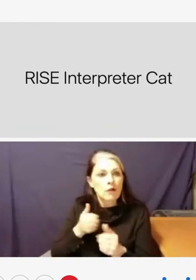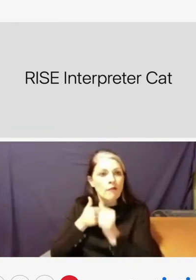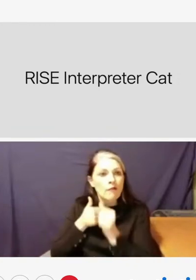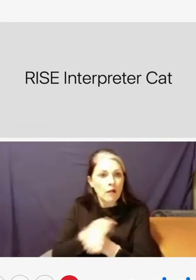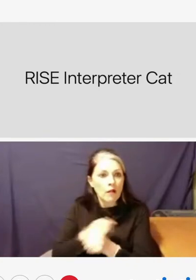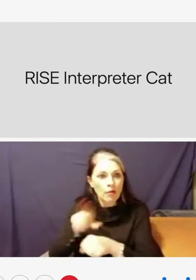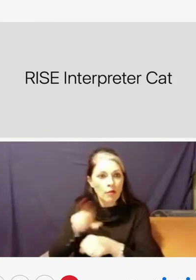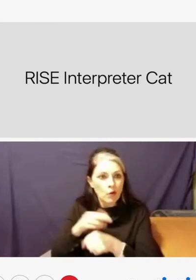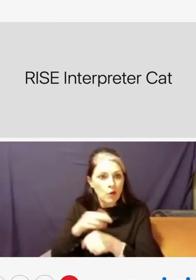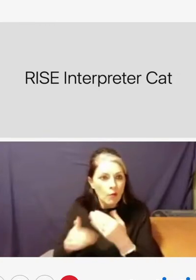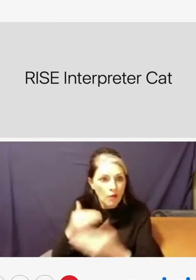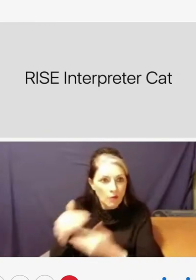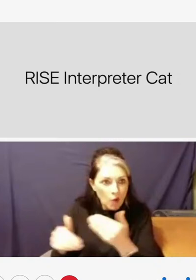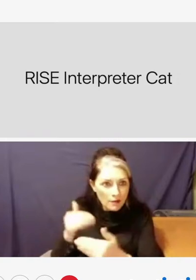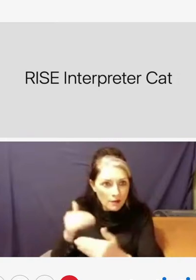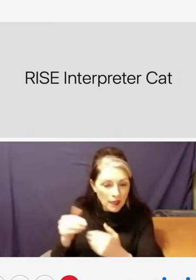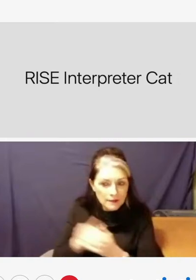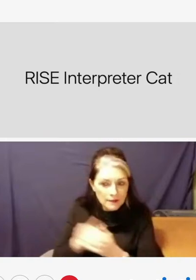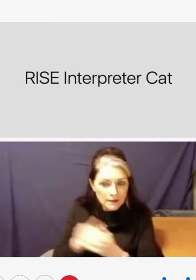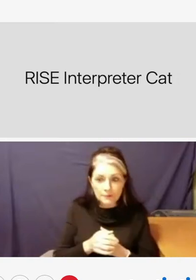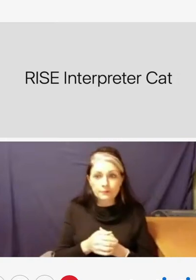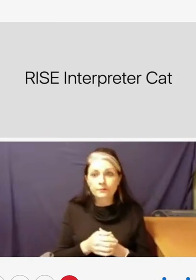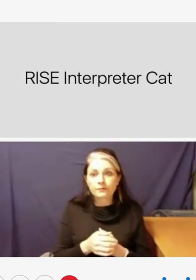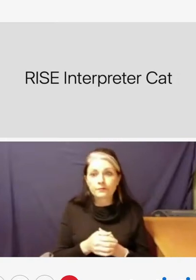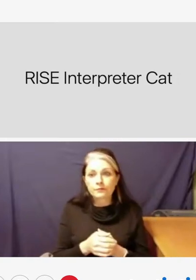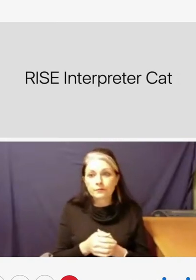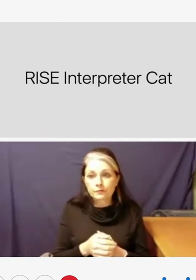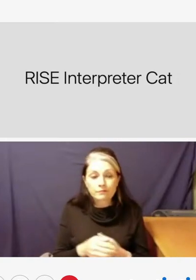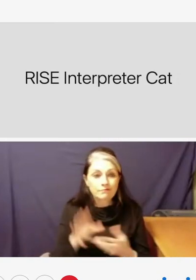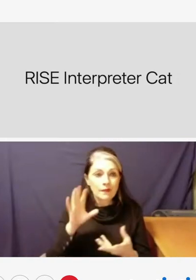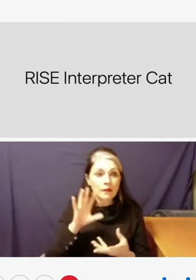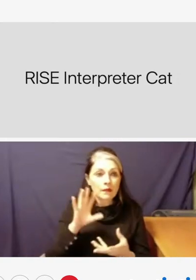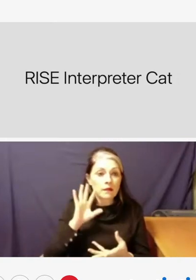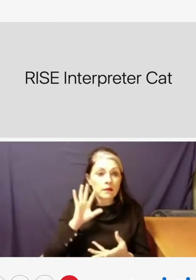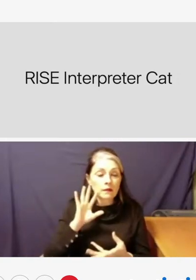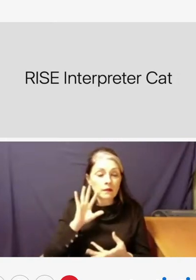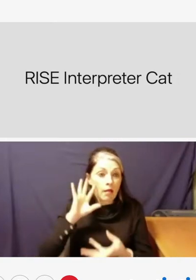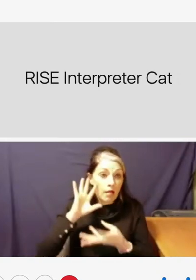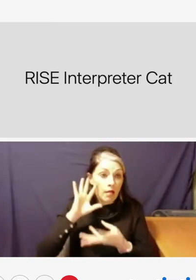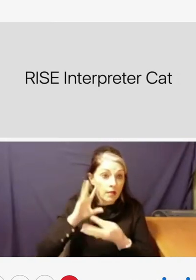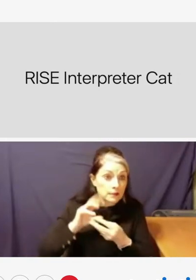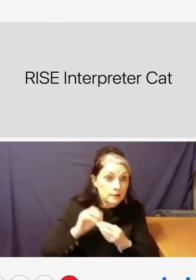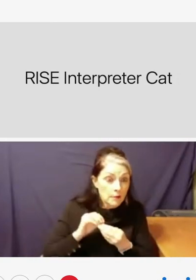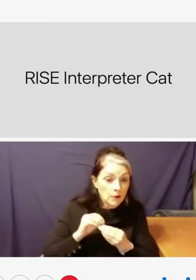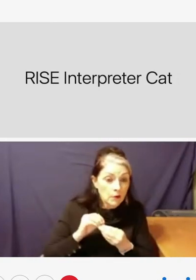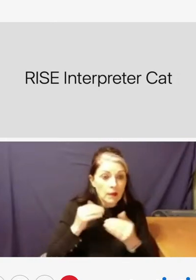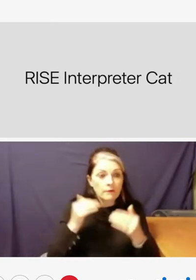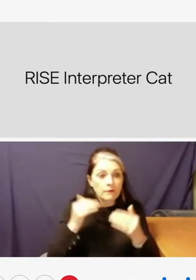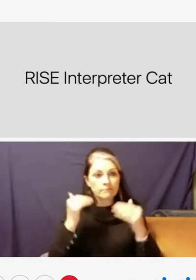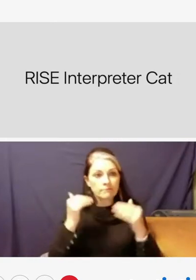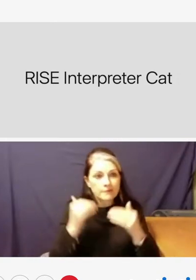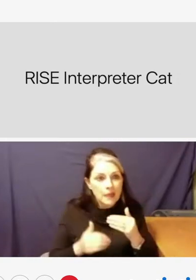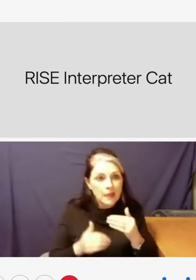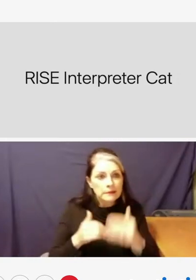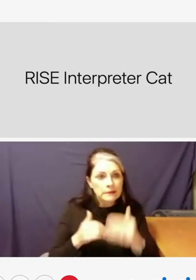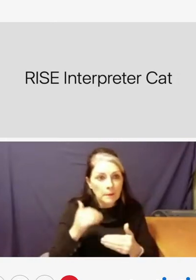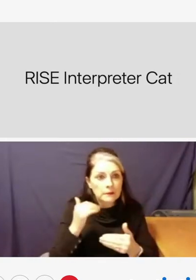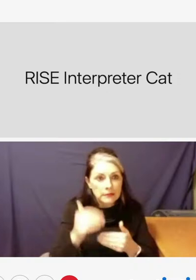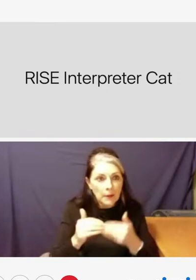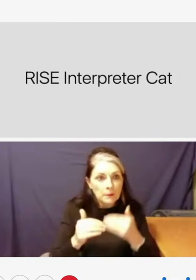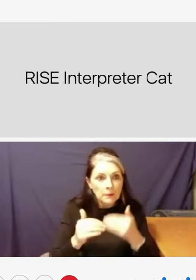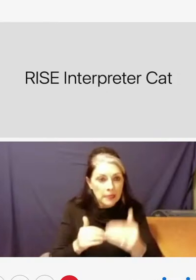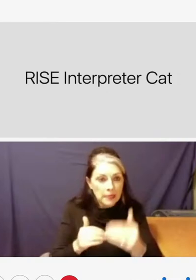slide so this is just a a summary of the steps that we are following first step is we do send a